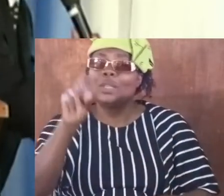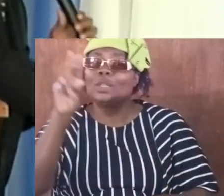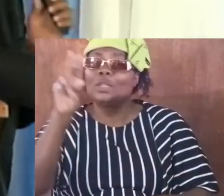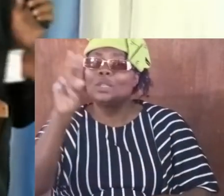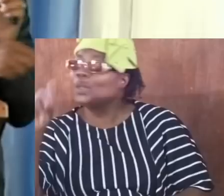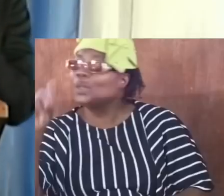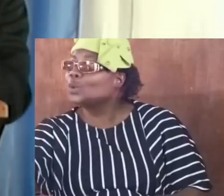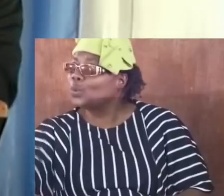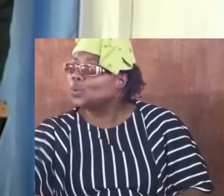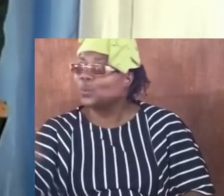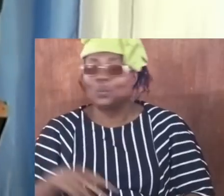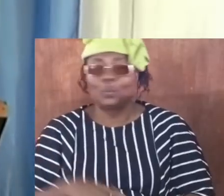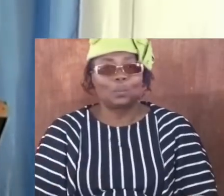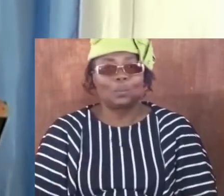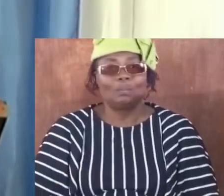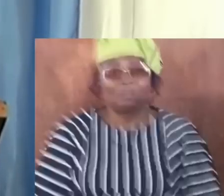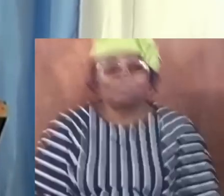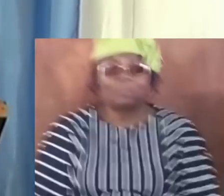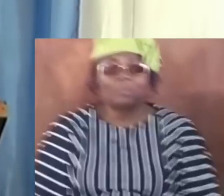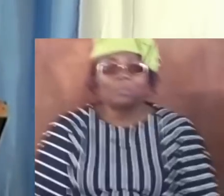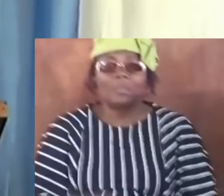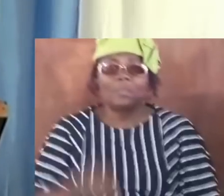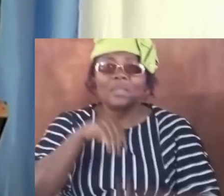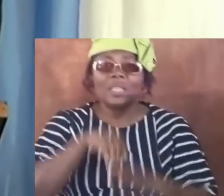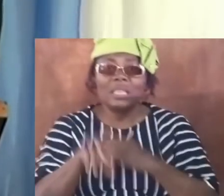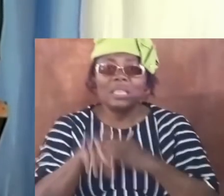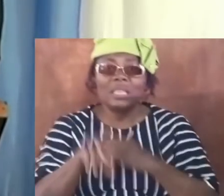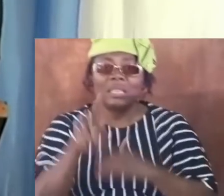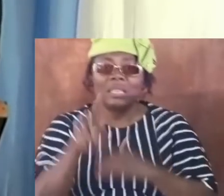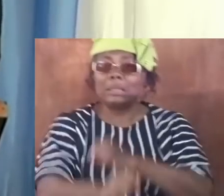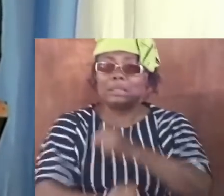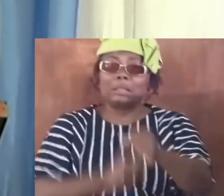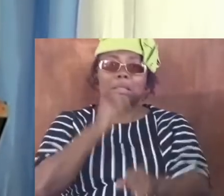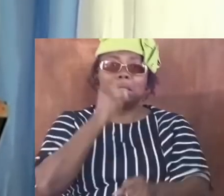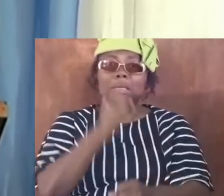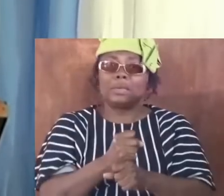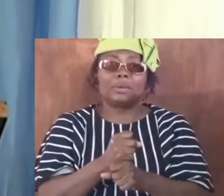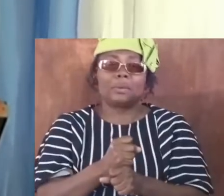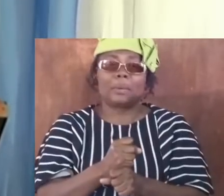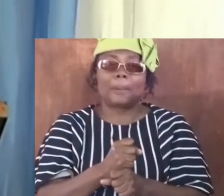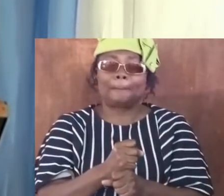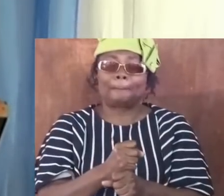2022. And in this year of Omicron,